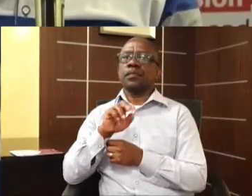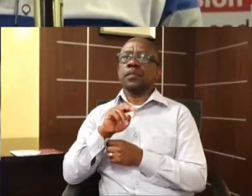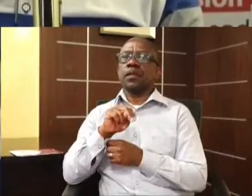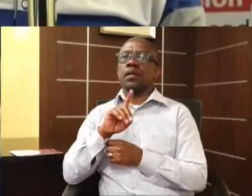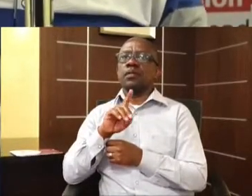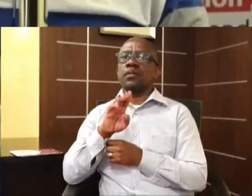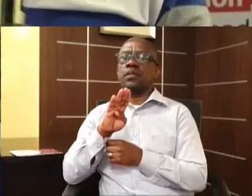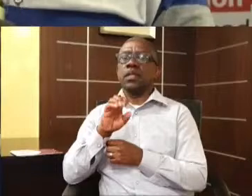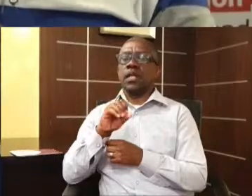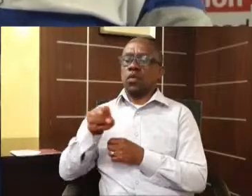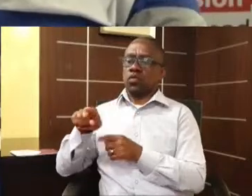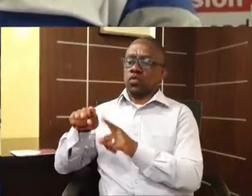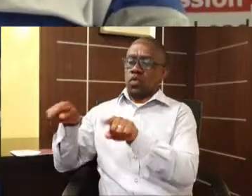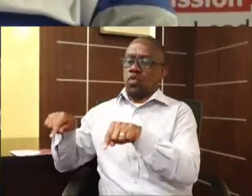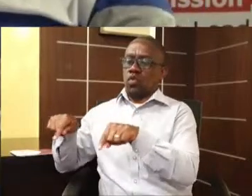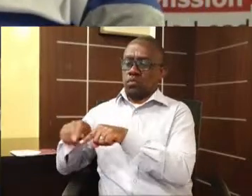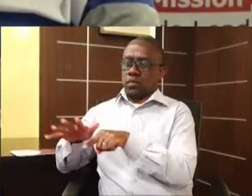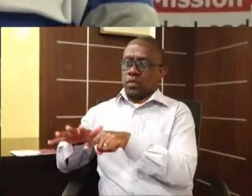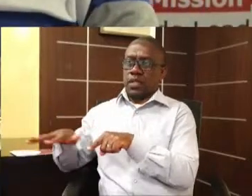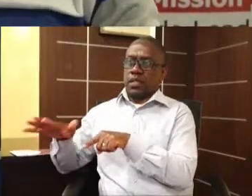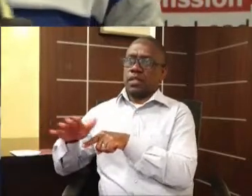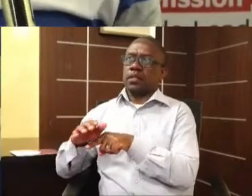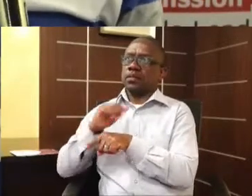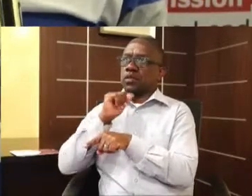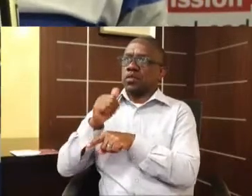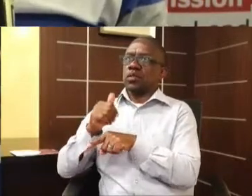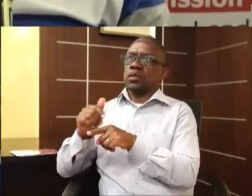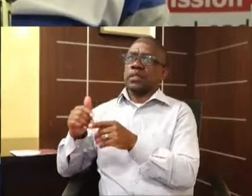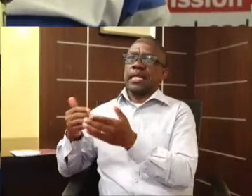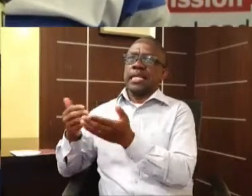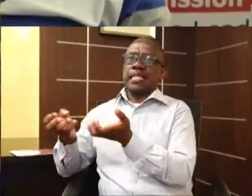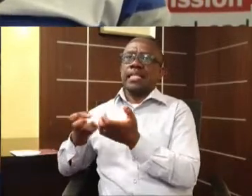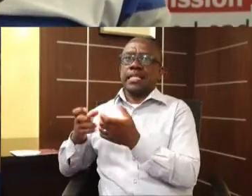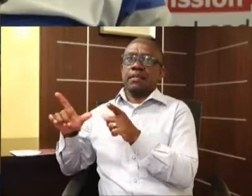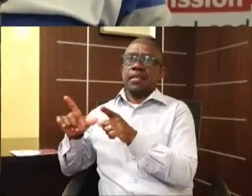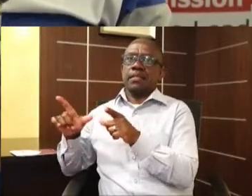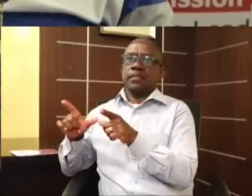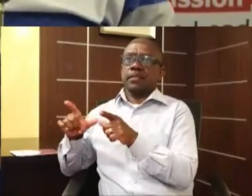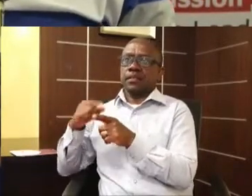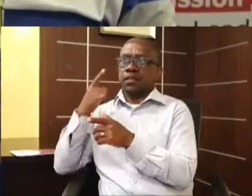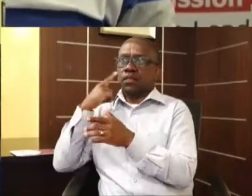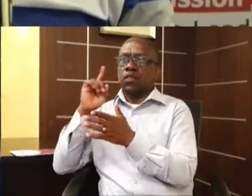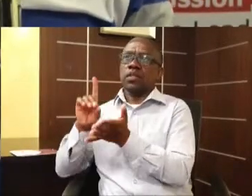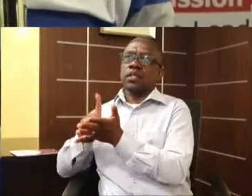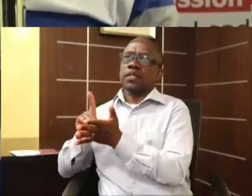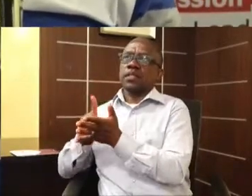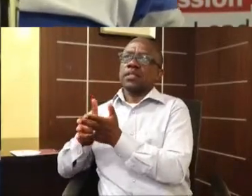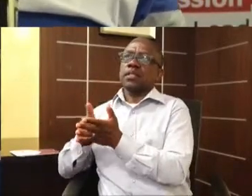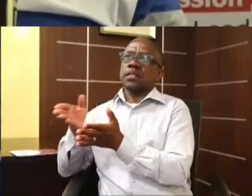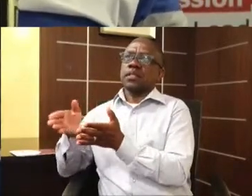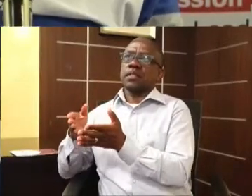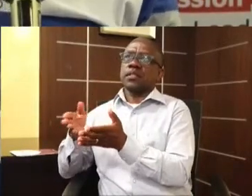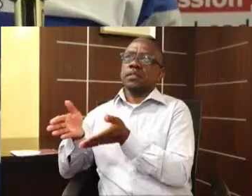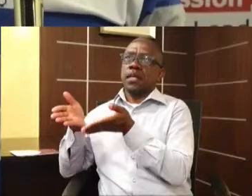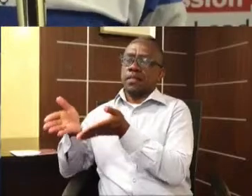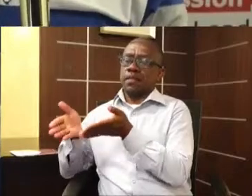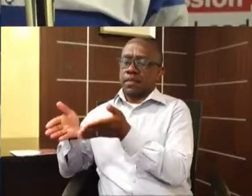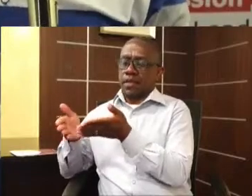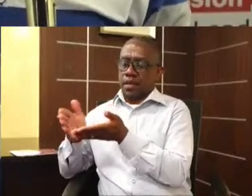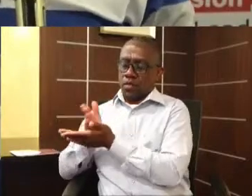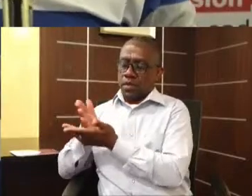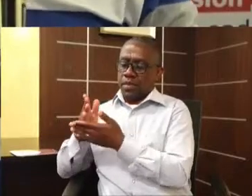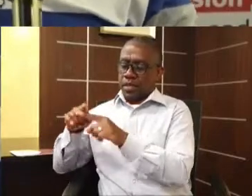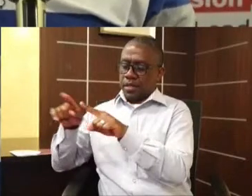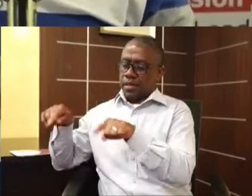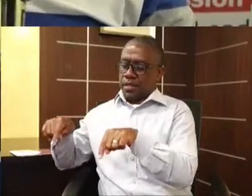you, within the sandbox, you don't need a license to access data because it's readily available within